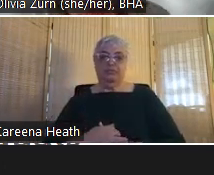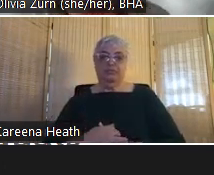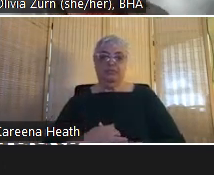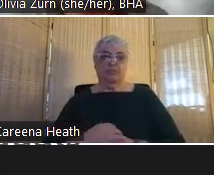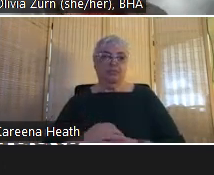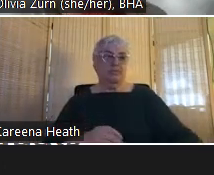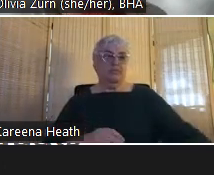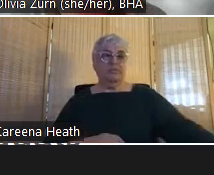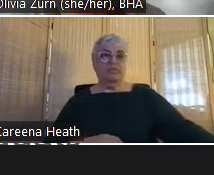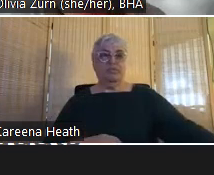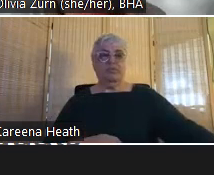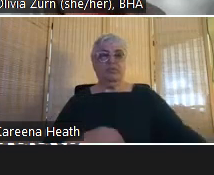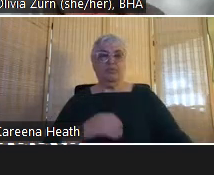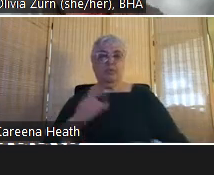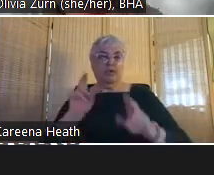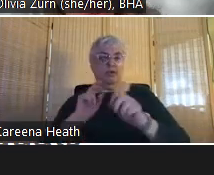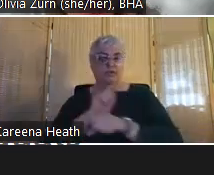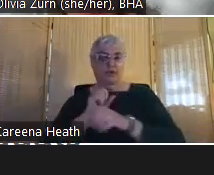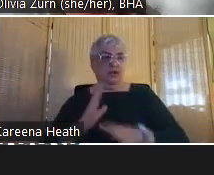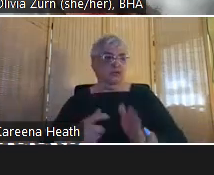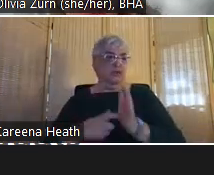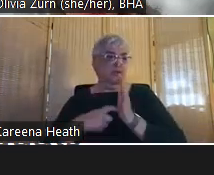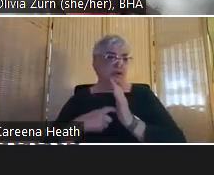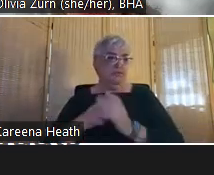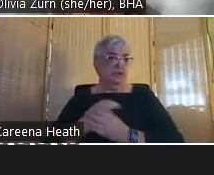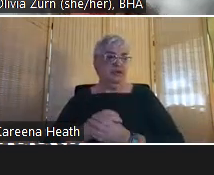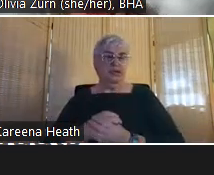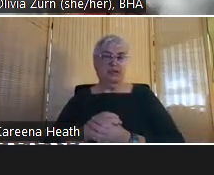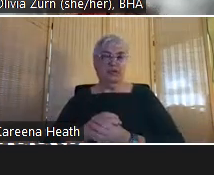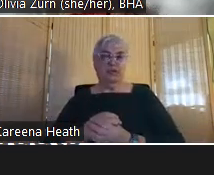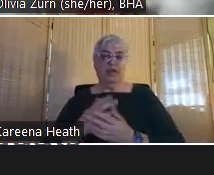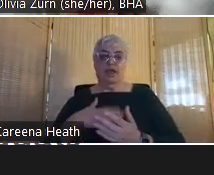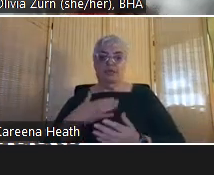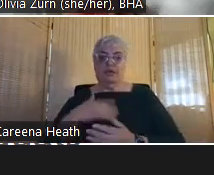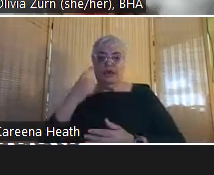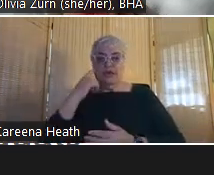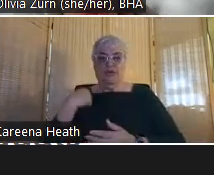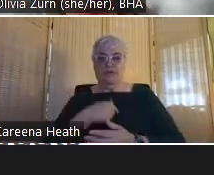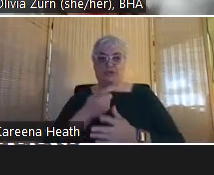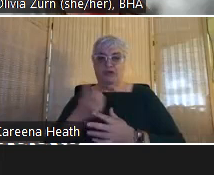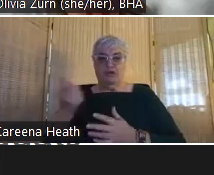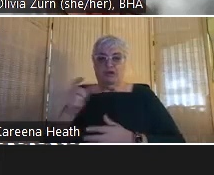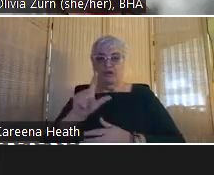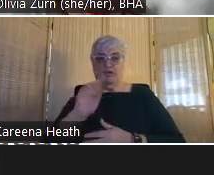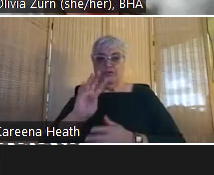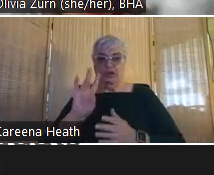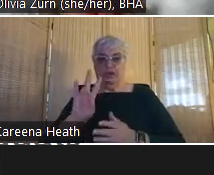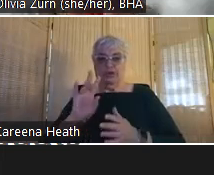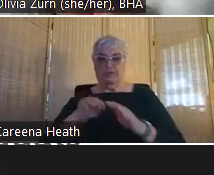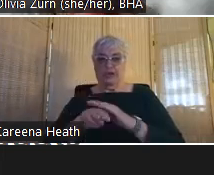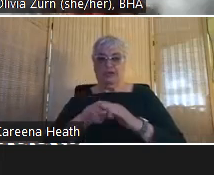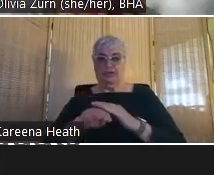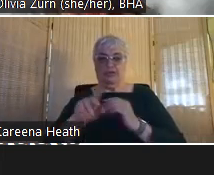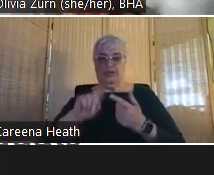Okay, so personnel requirements. Most people will probably be very happy to hear that we have removed the 24/7 access to a peer